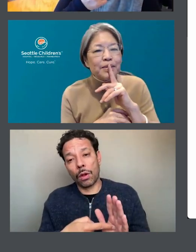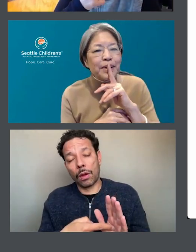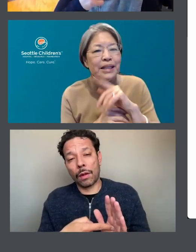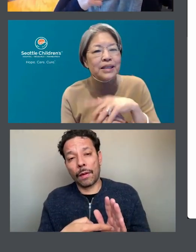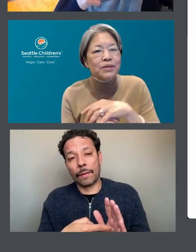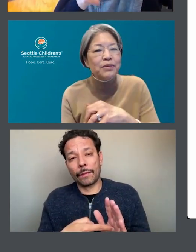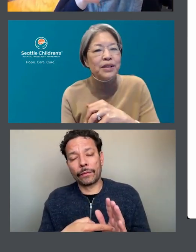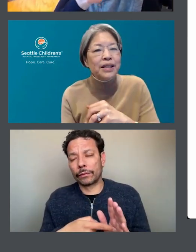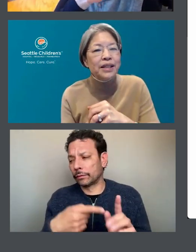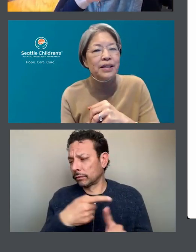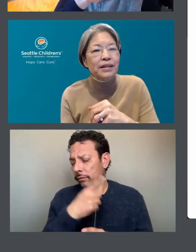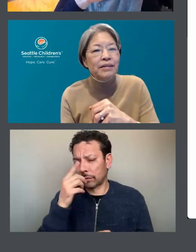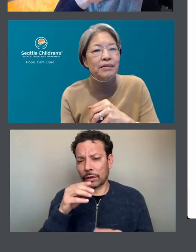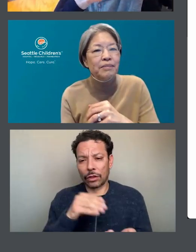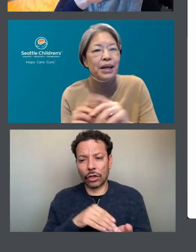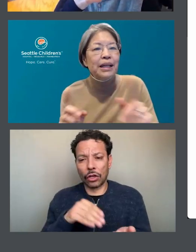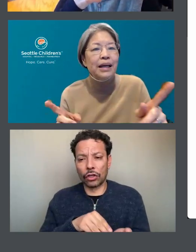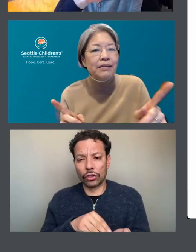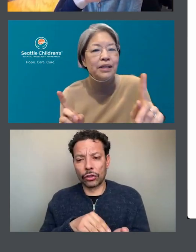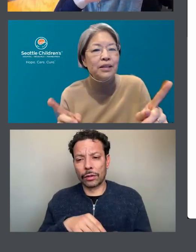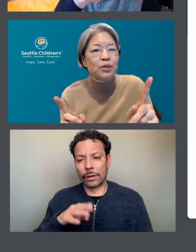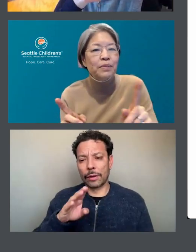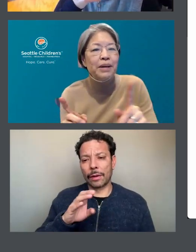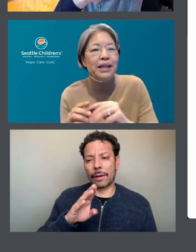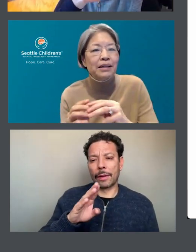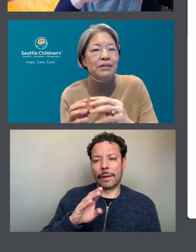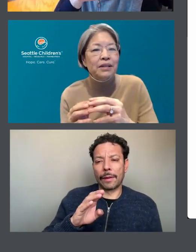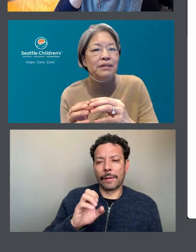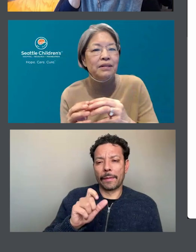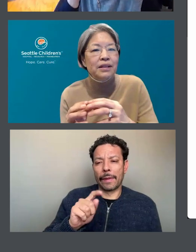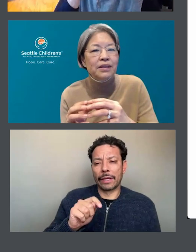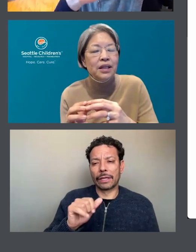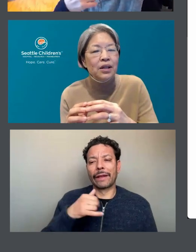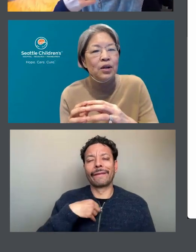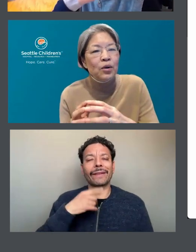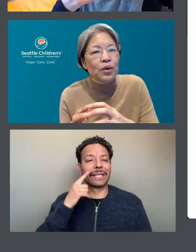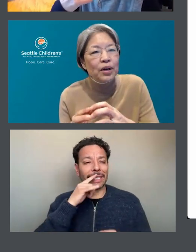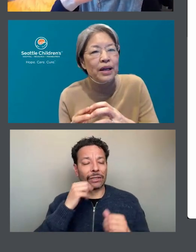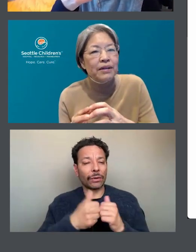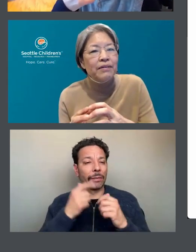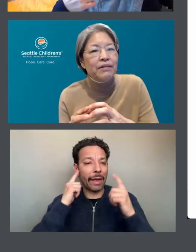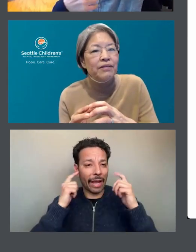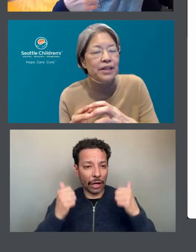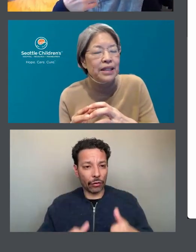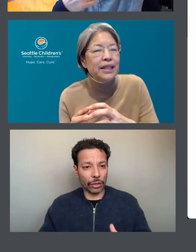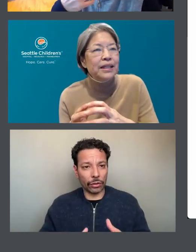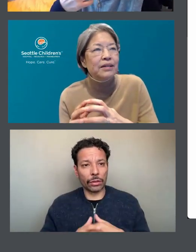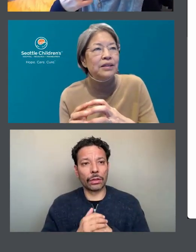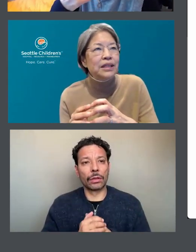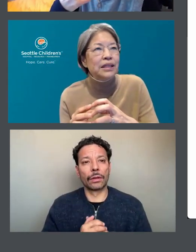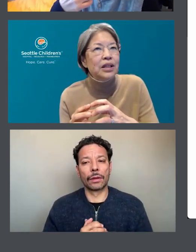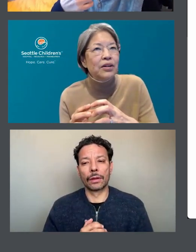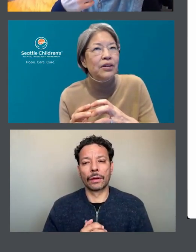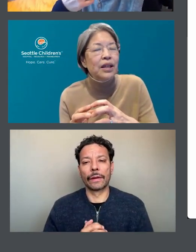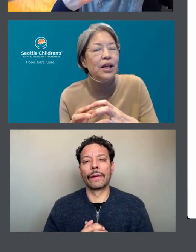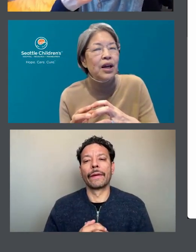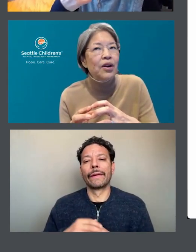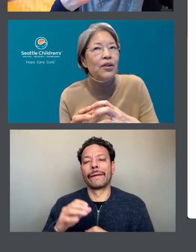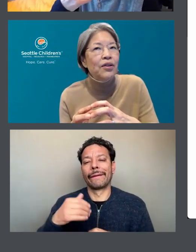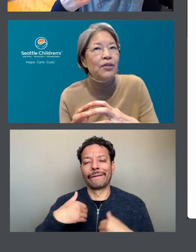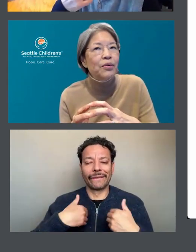from, I think, Dr. Bess with the kids with bilateral hearing loss and fatigue and those